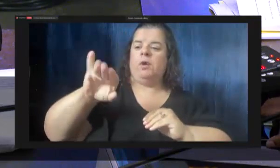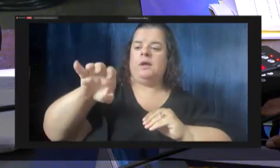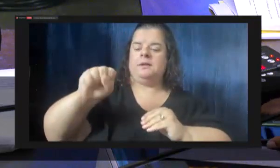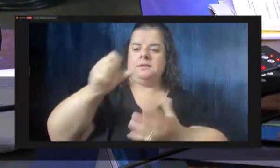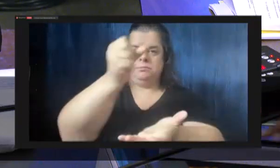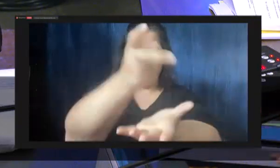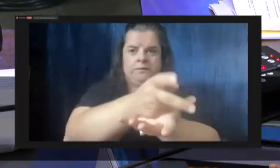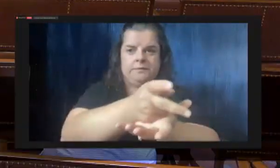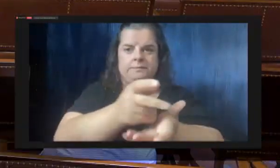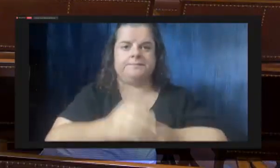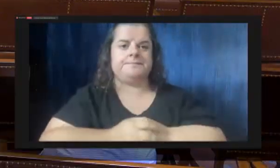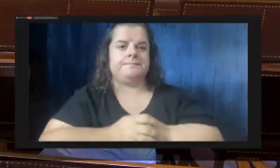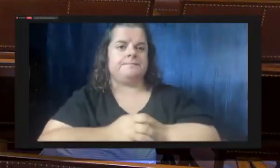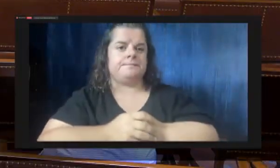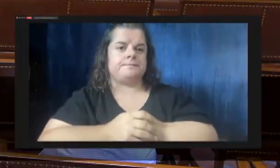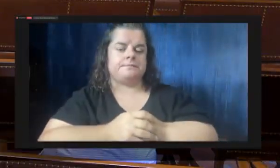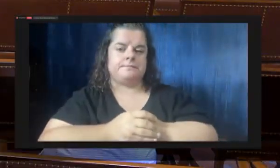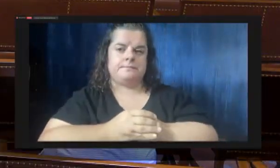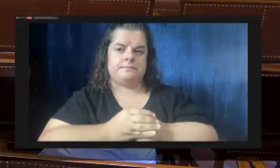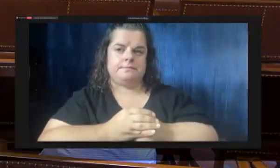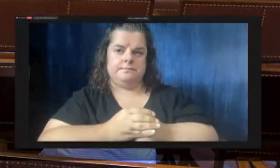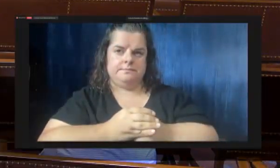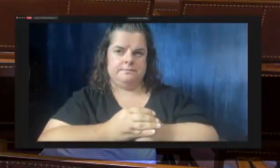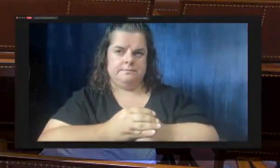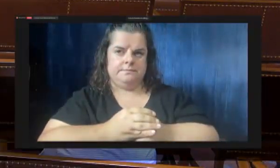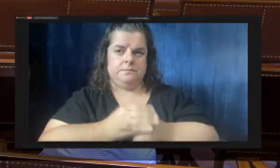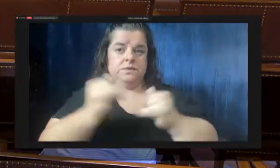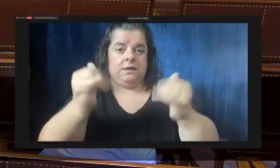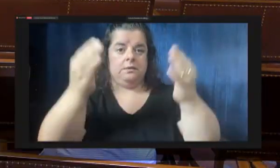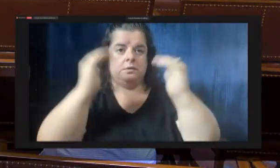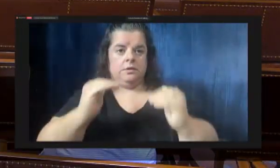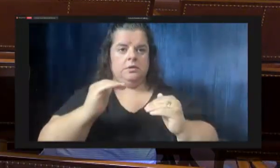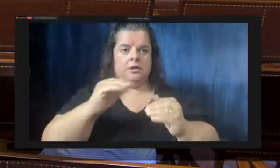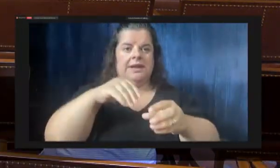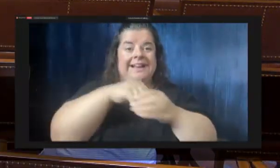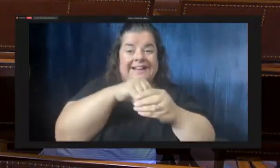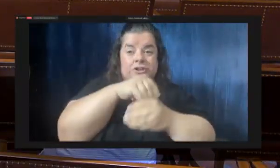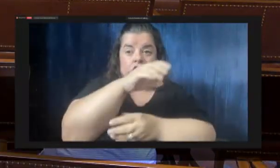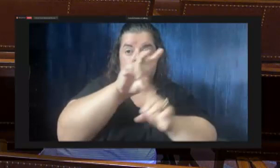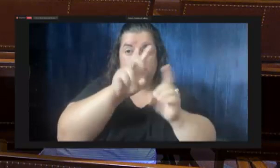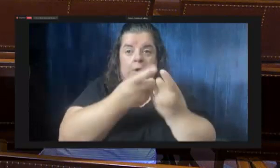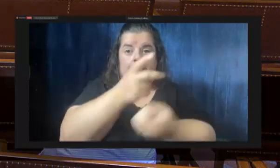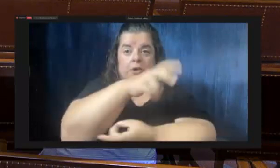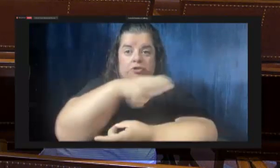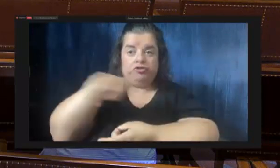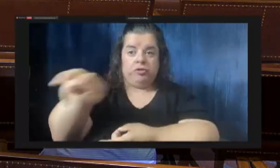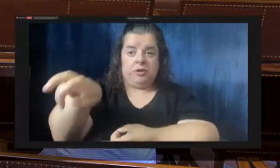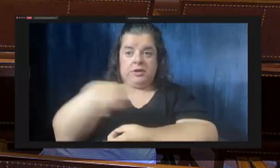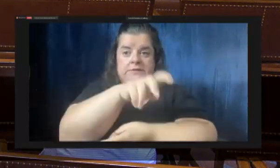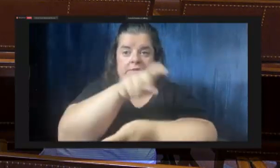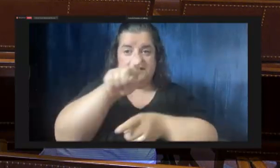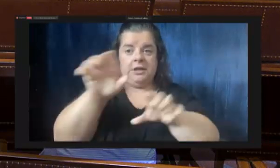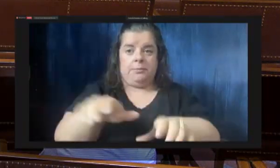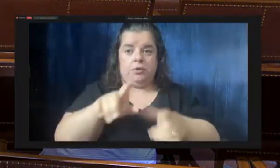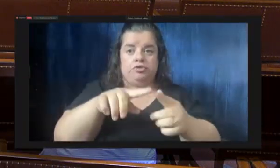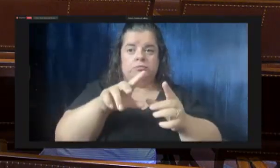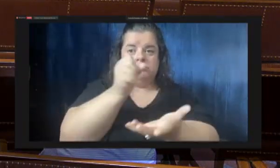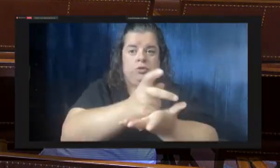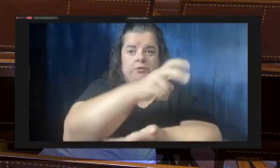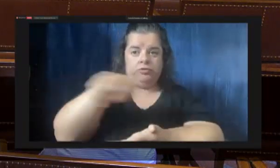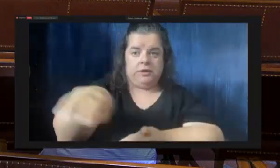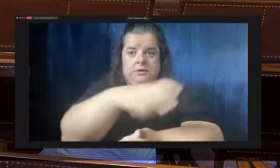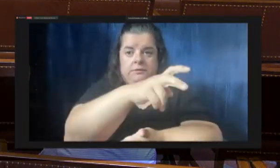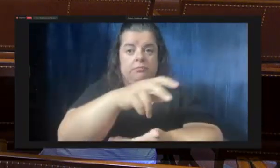Solicitor. Now that takes us to interdepartmental transfers. Need a motion to approve the transfers. So